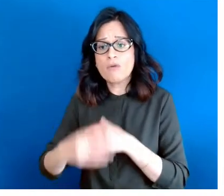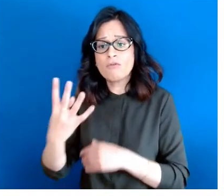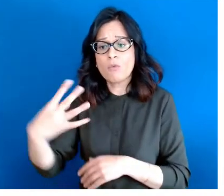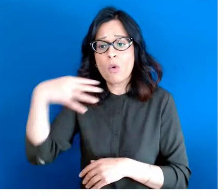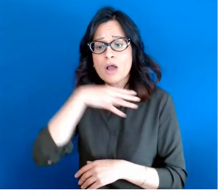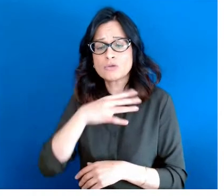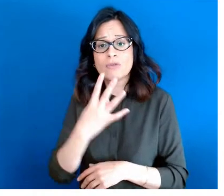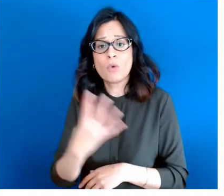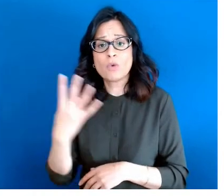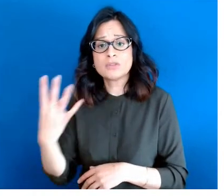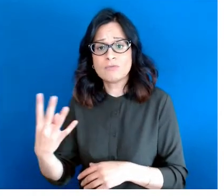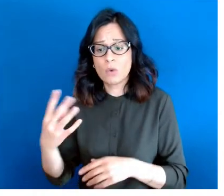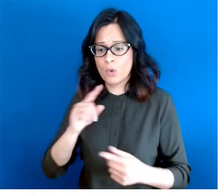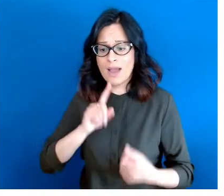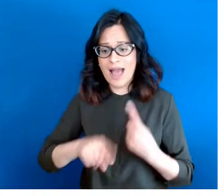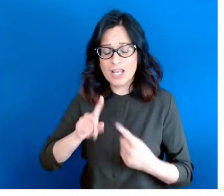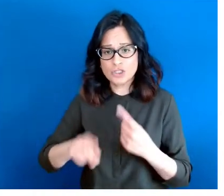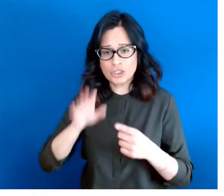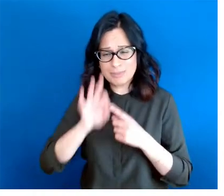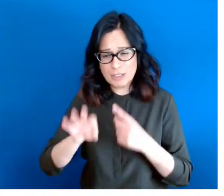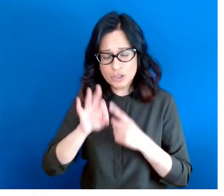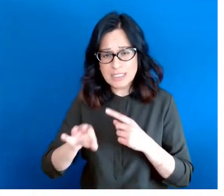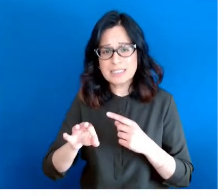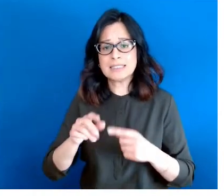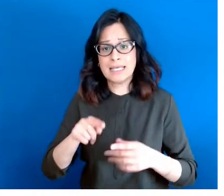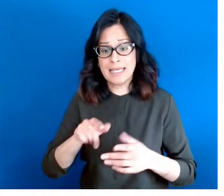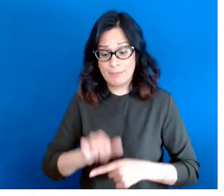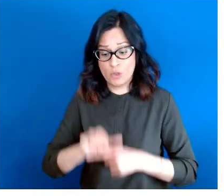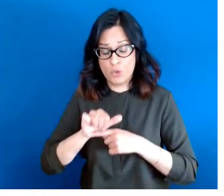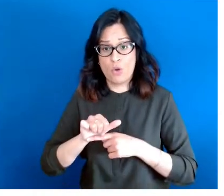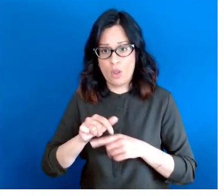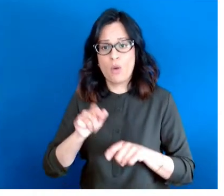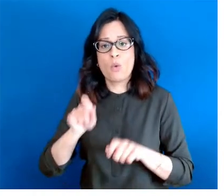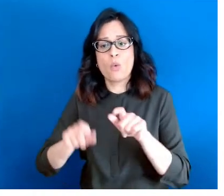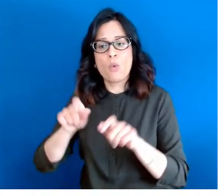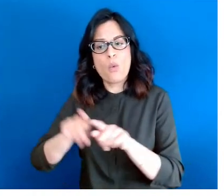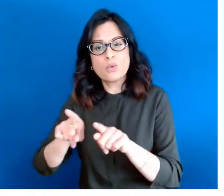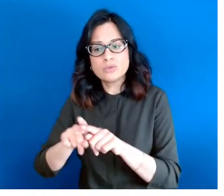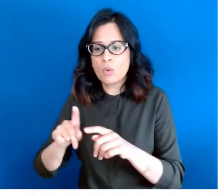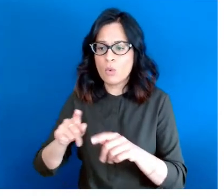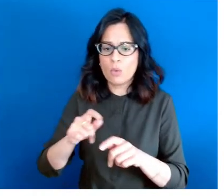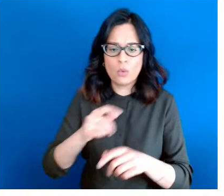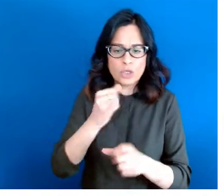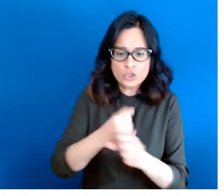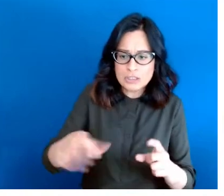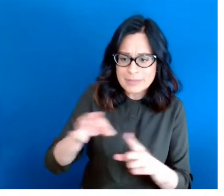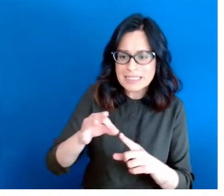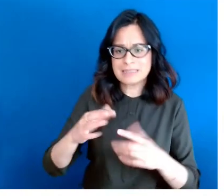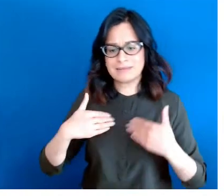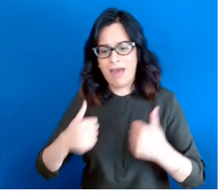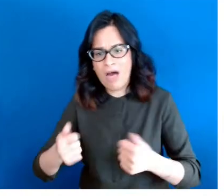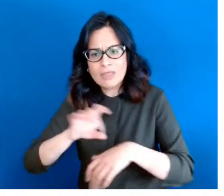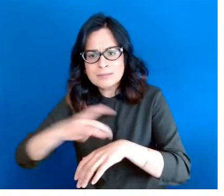including allergy specialists, immunologists, dietitians, and primary care professionals.